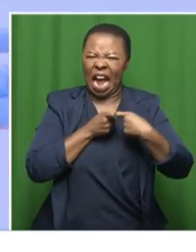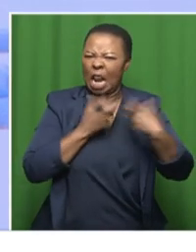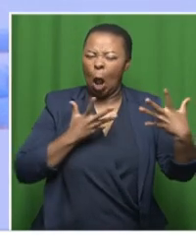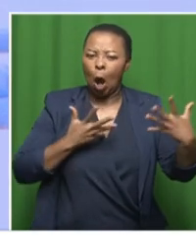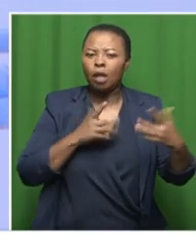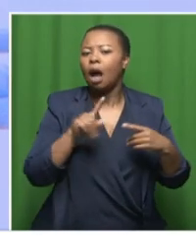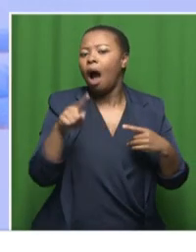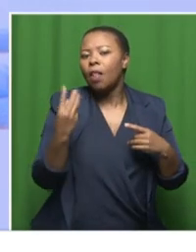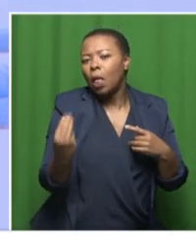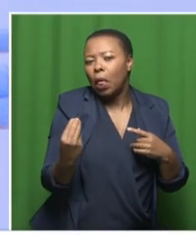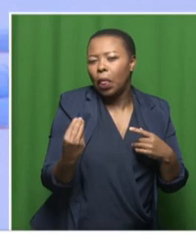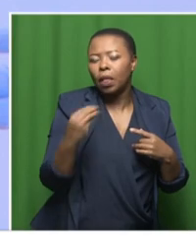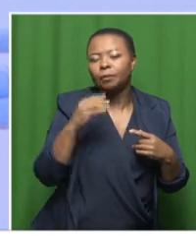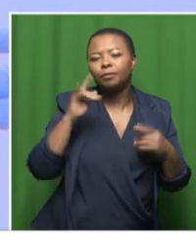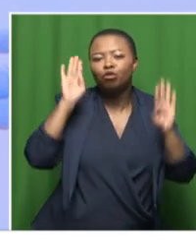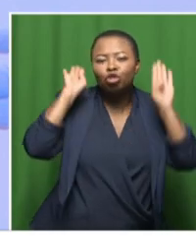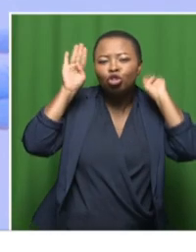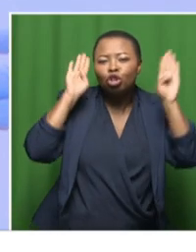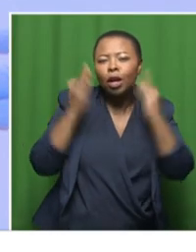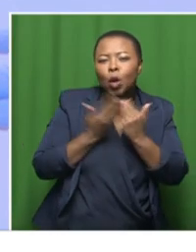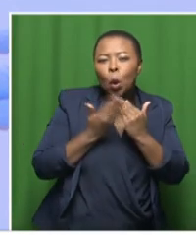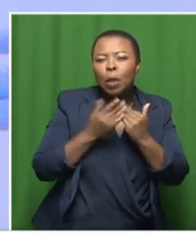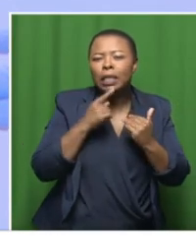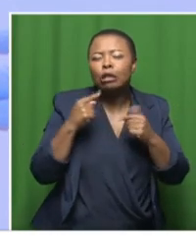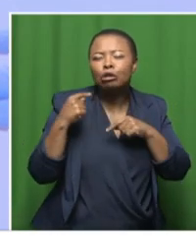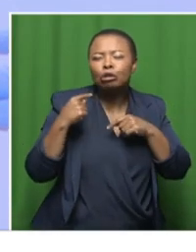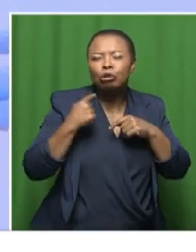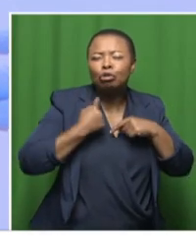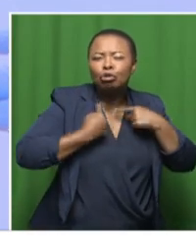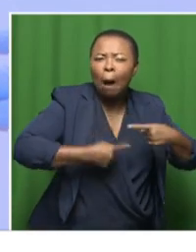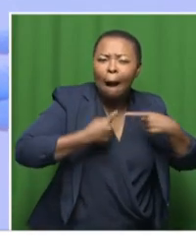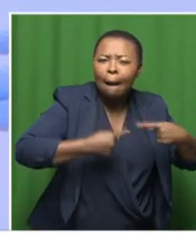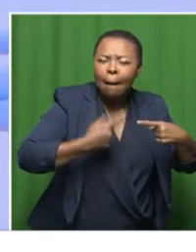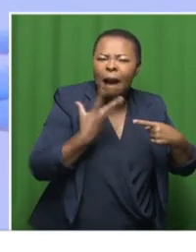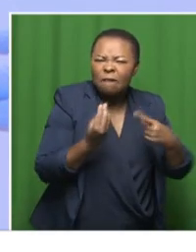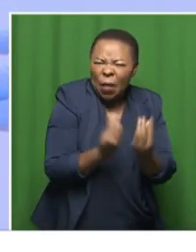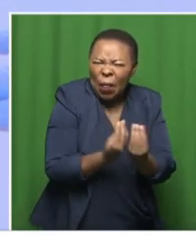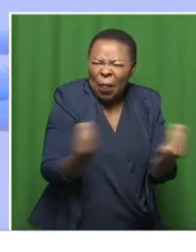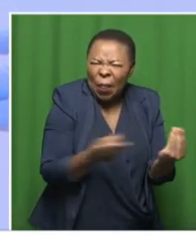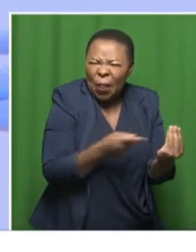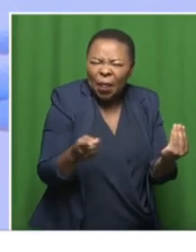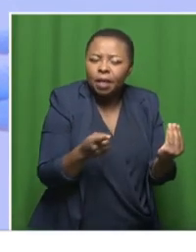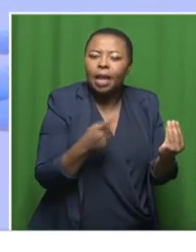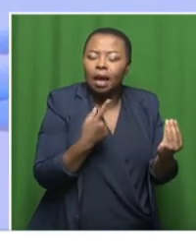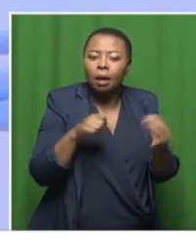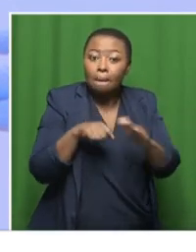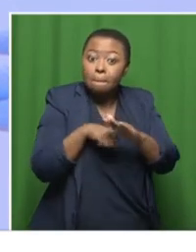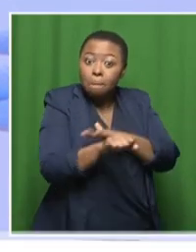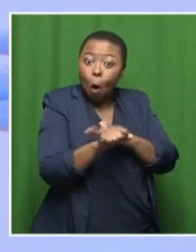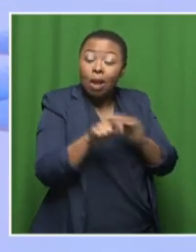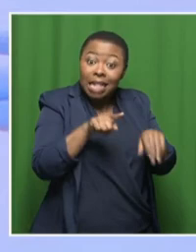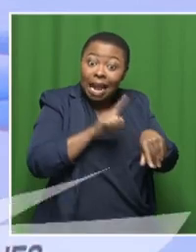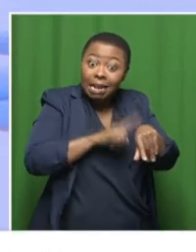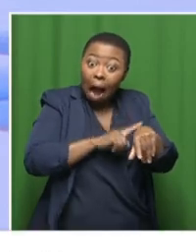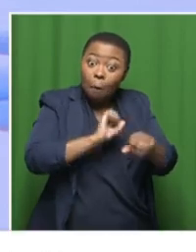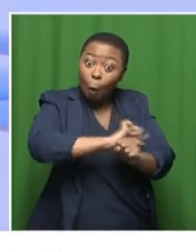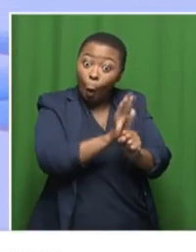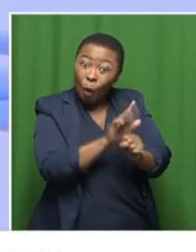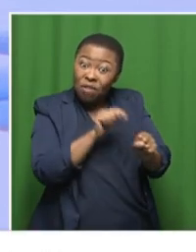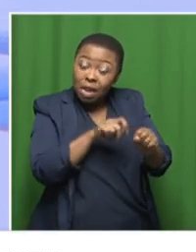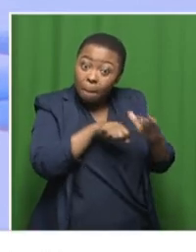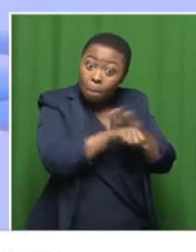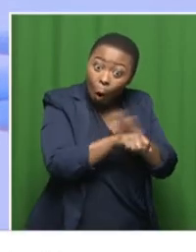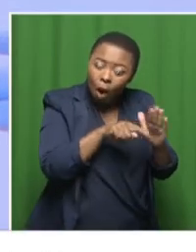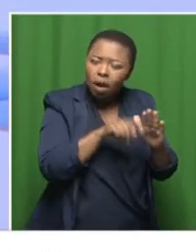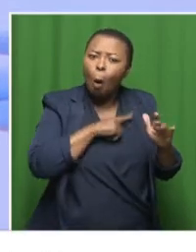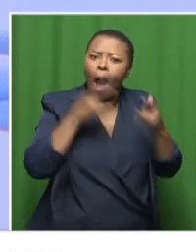one of the nursery school teachers said to me, they're struggling with especially the kids who were born in the pandemic, because we were